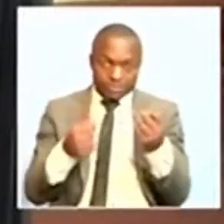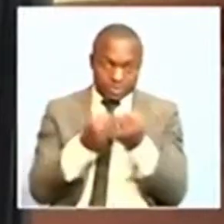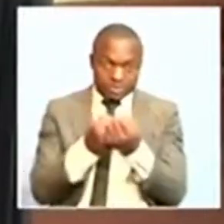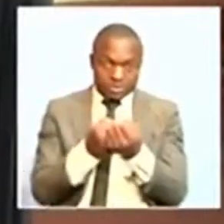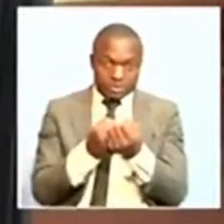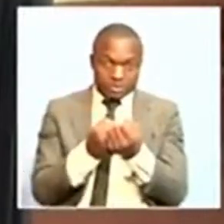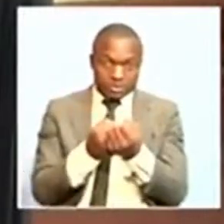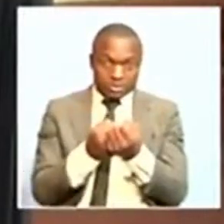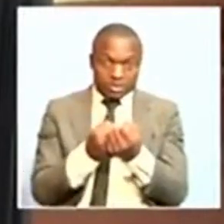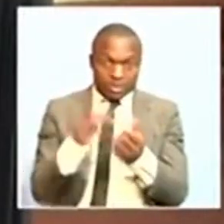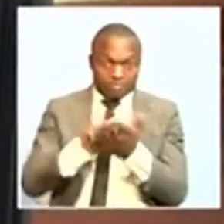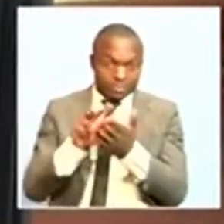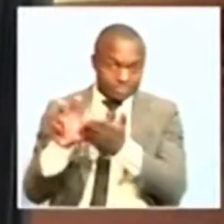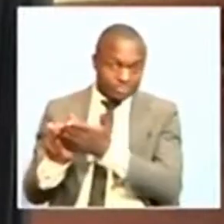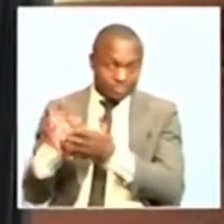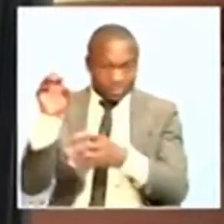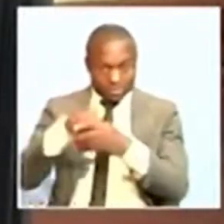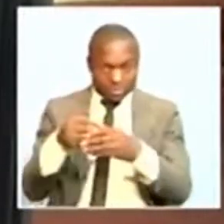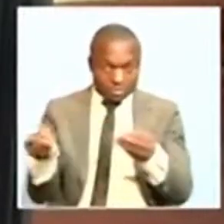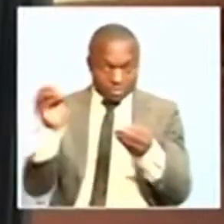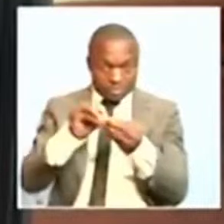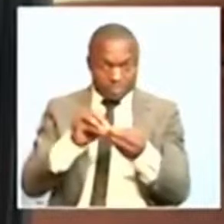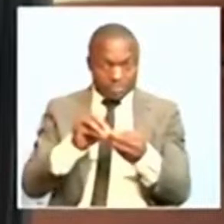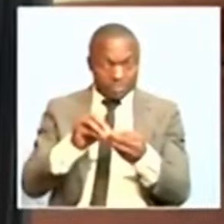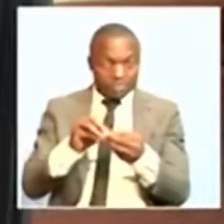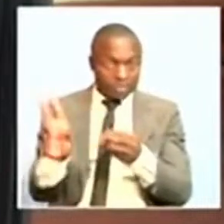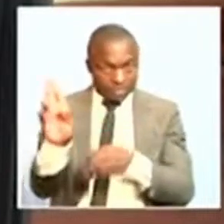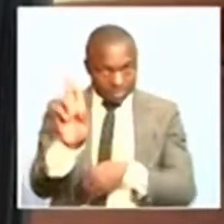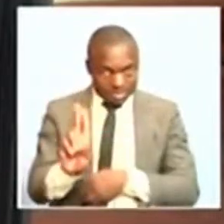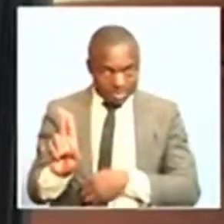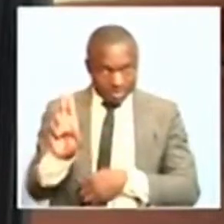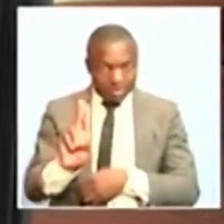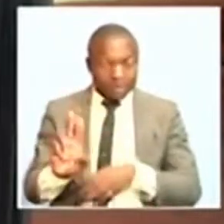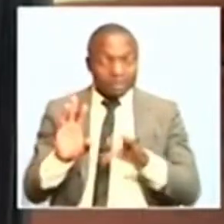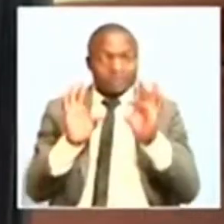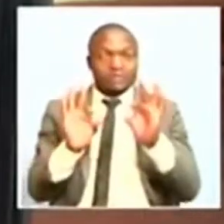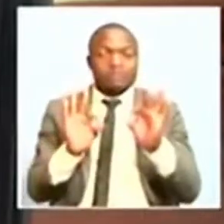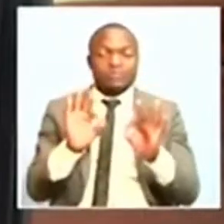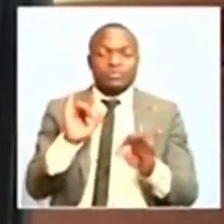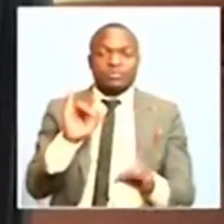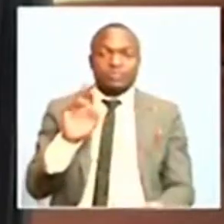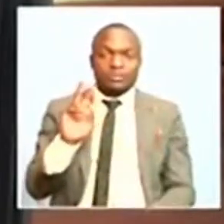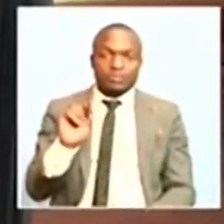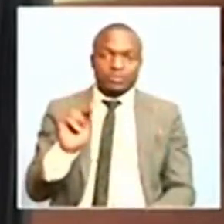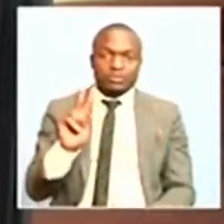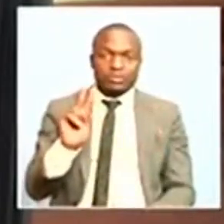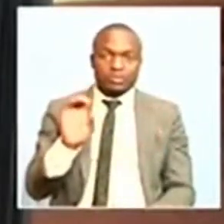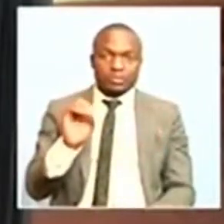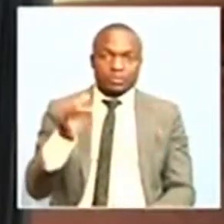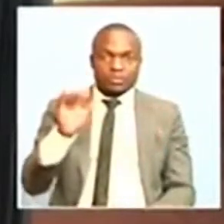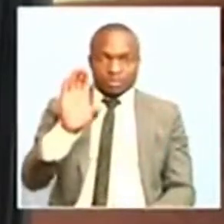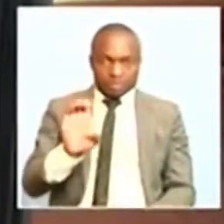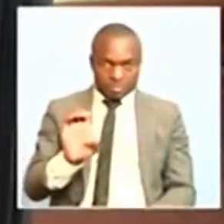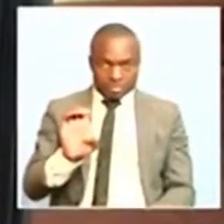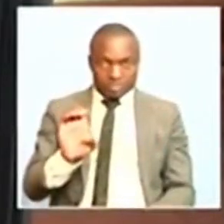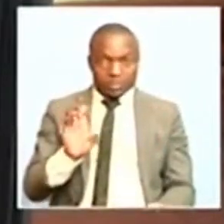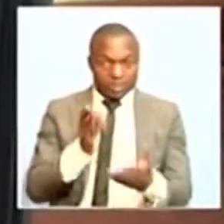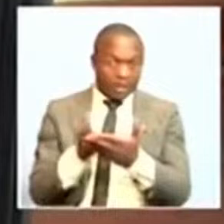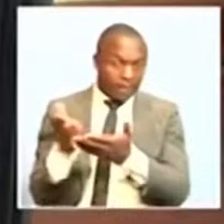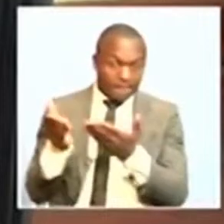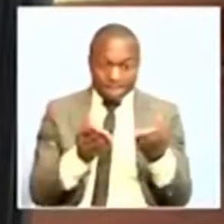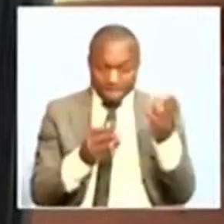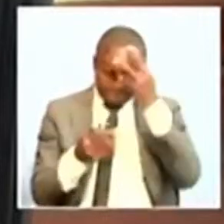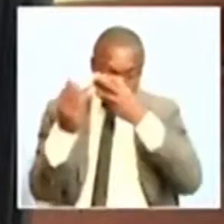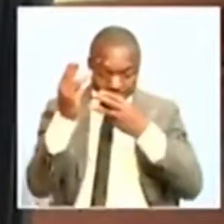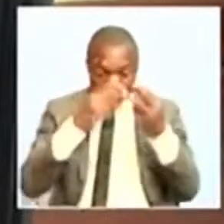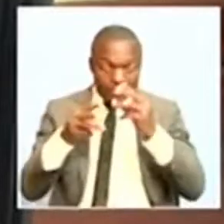approved invoices from taxpayer exempted from using the smart invoicing system. This raises concerns regarding the